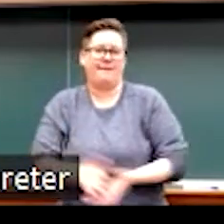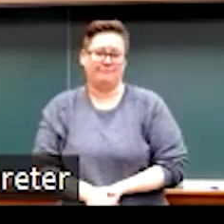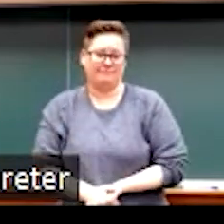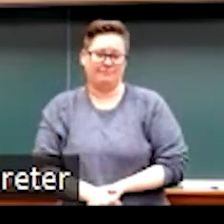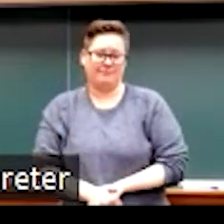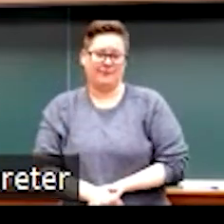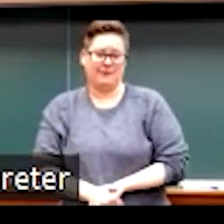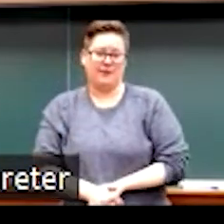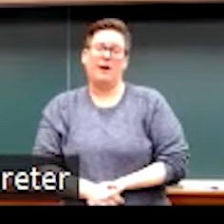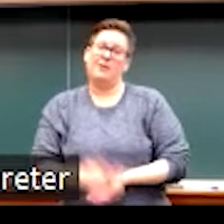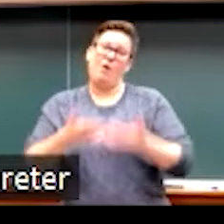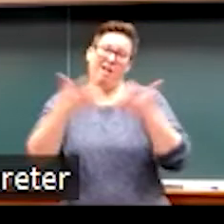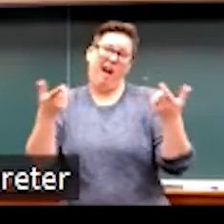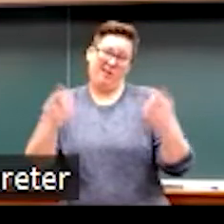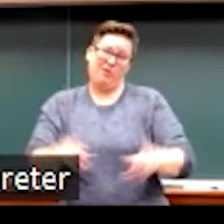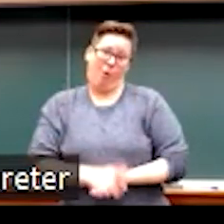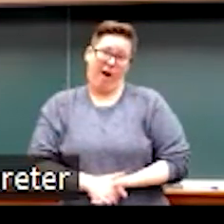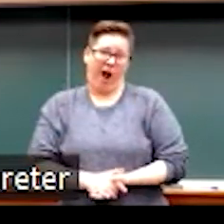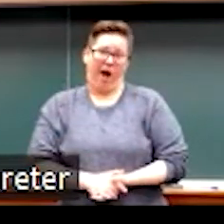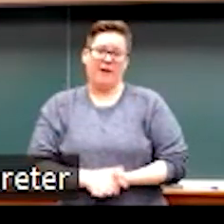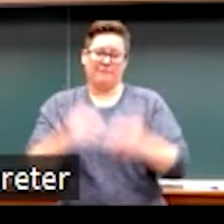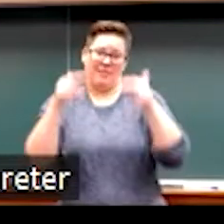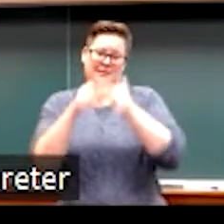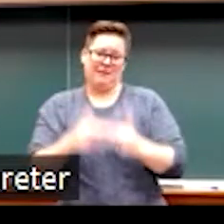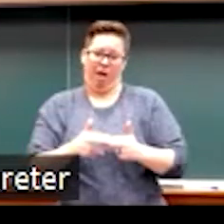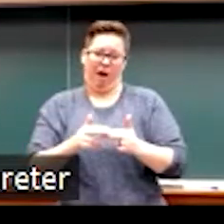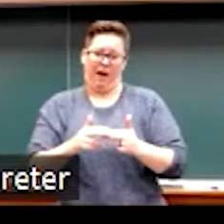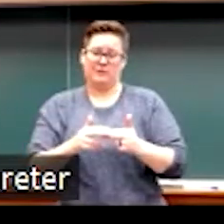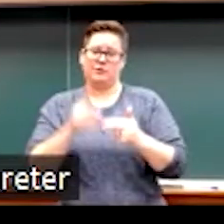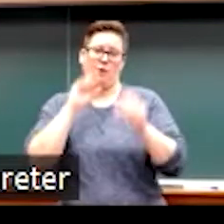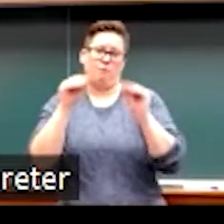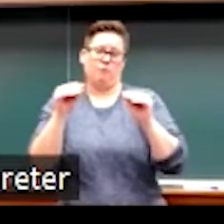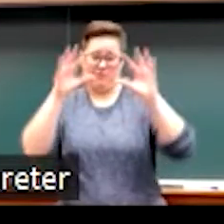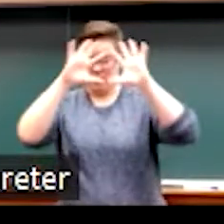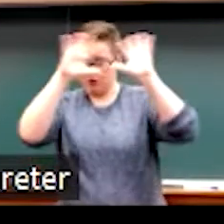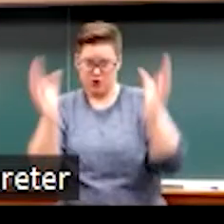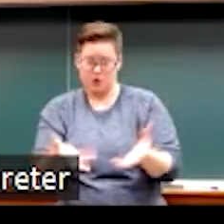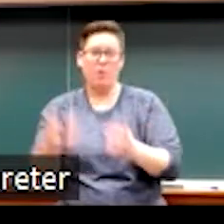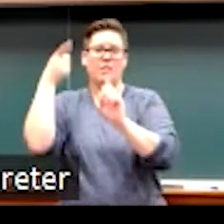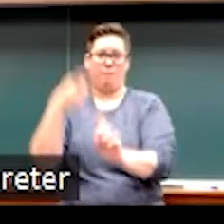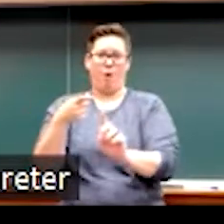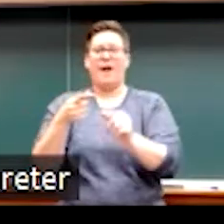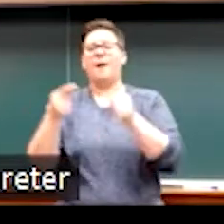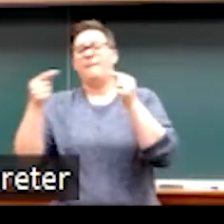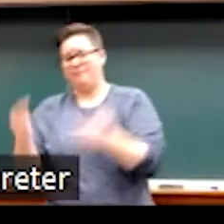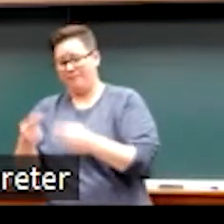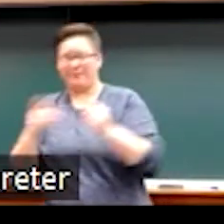That's a mouthful. There's a lot going on here in these slides. So just putting it all together, it's the idea that pain and substance use can